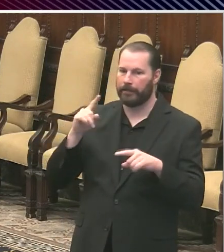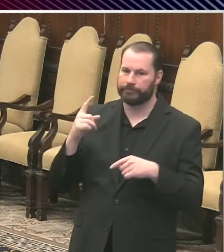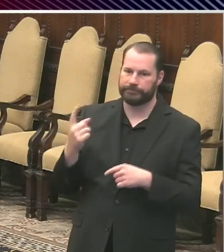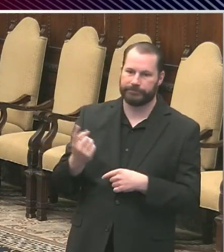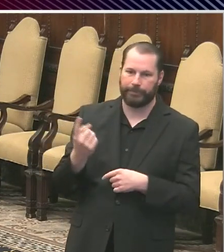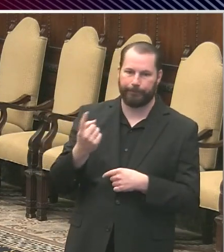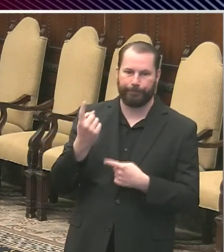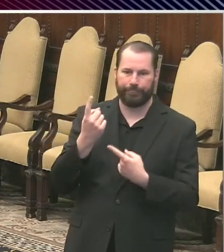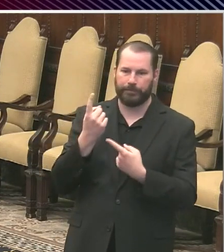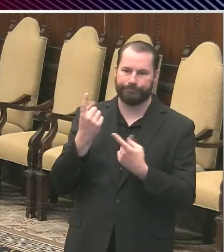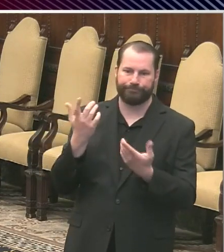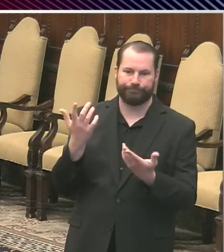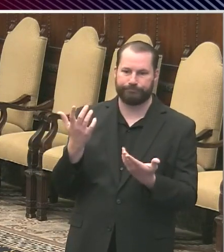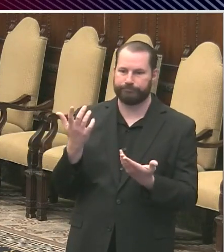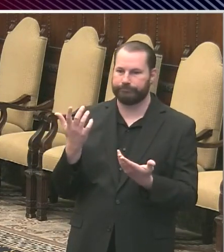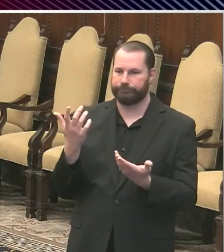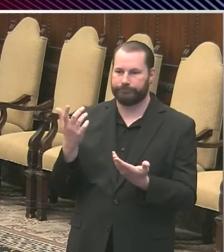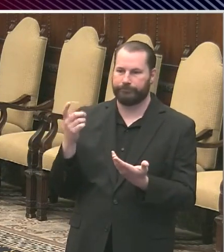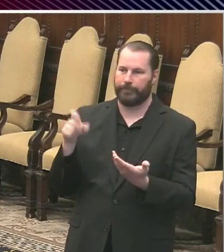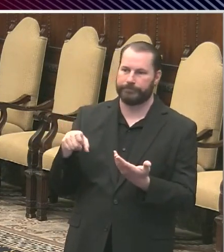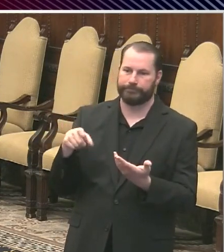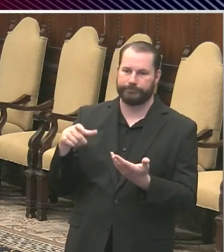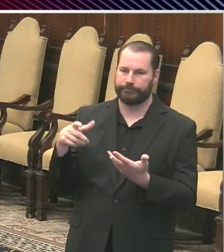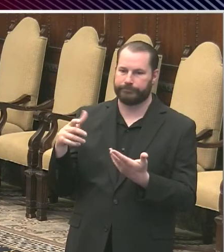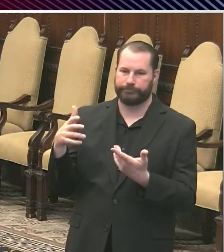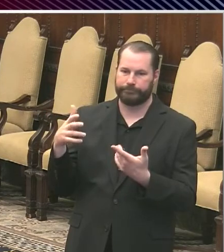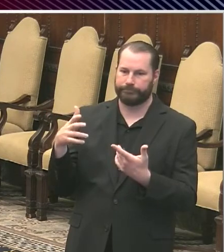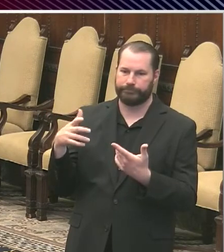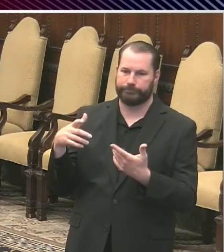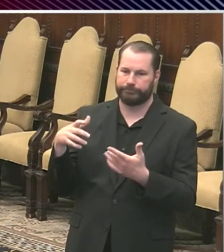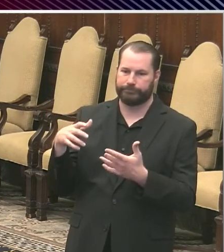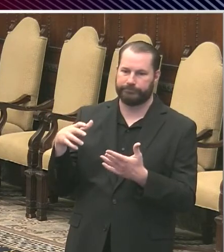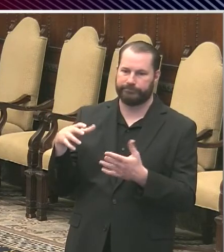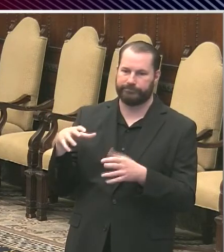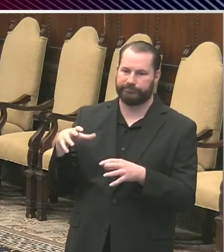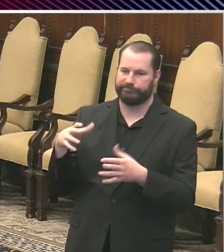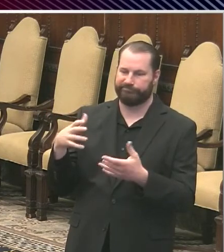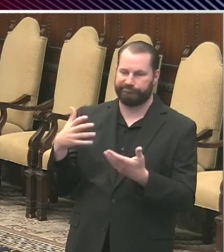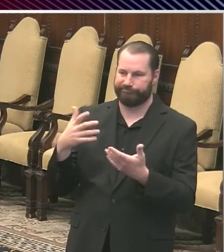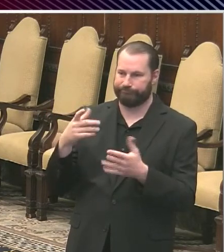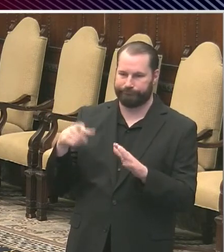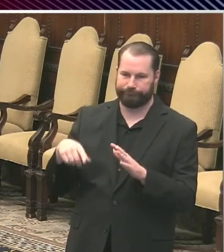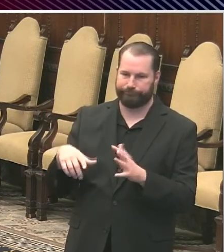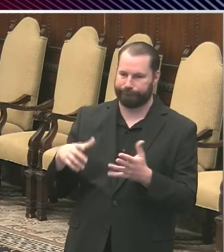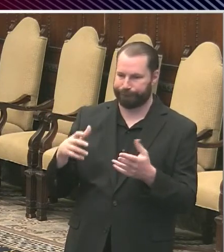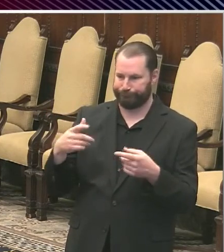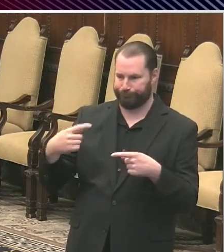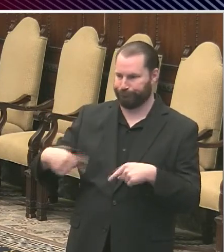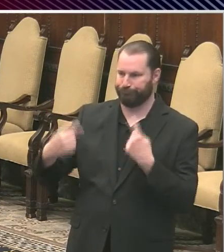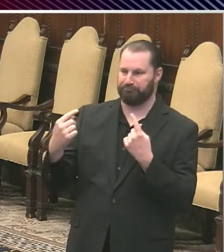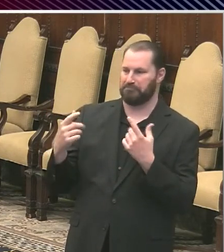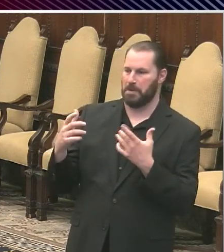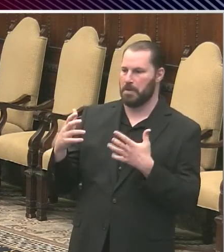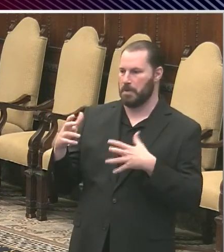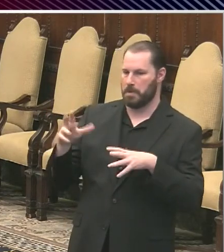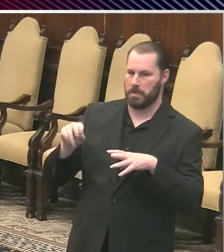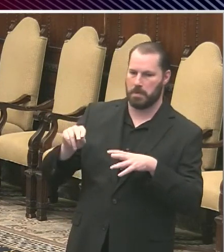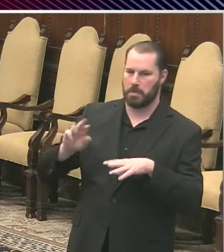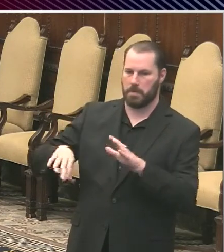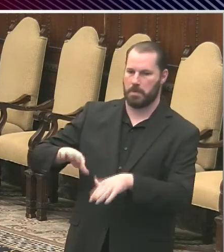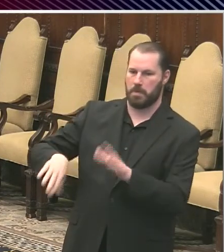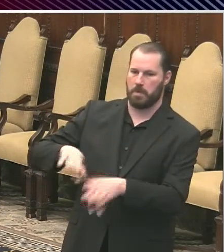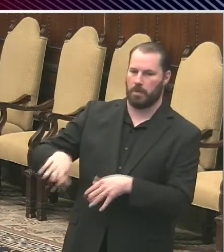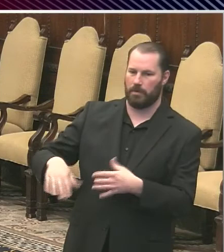and play to his ever dwindling base of supporters. We do not, as a city, have